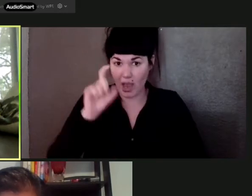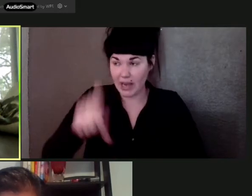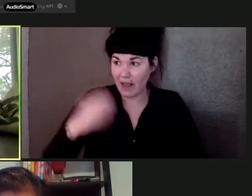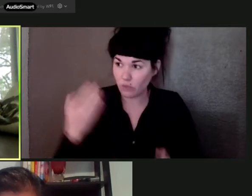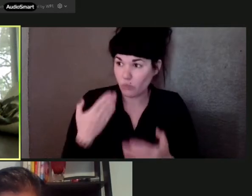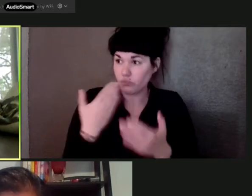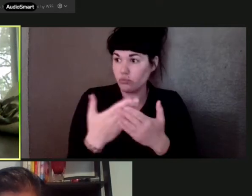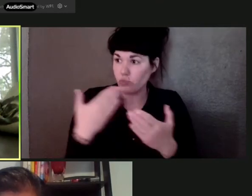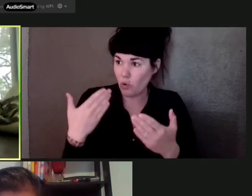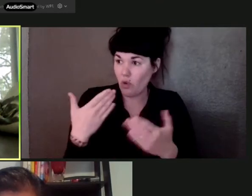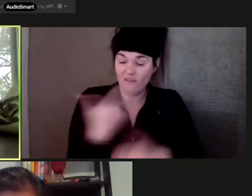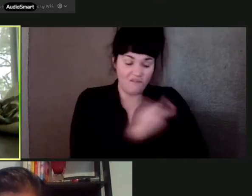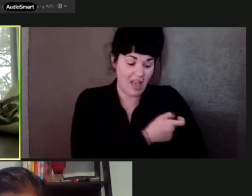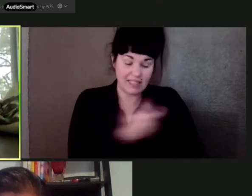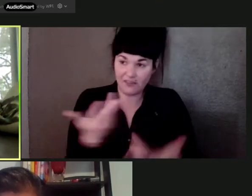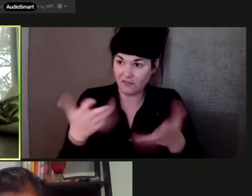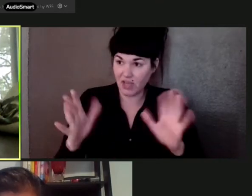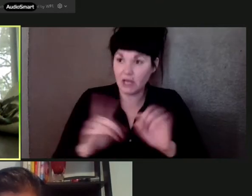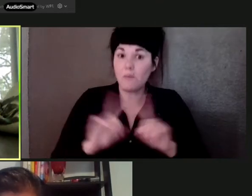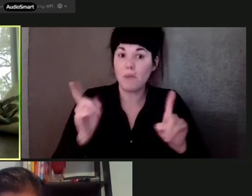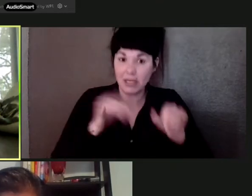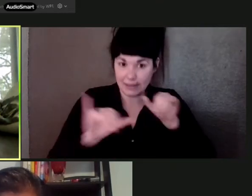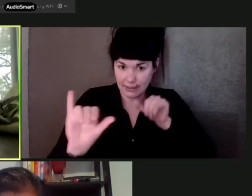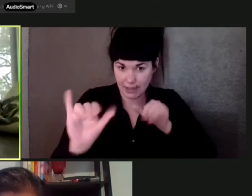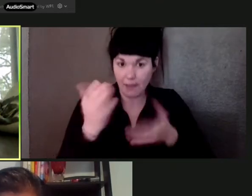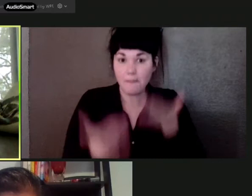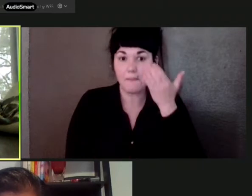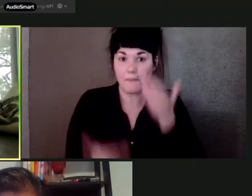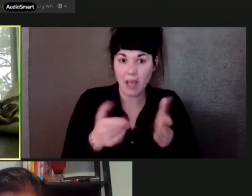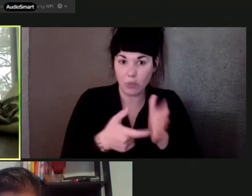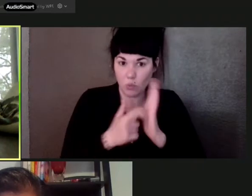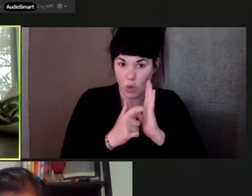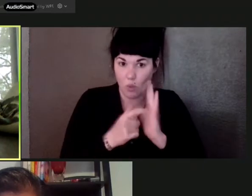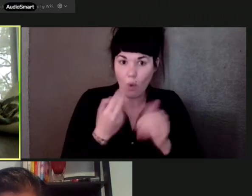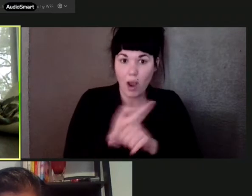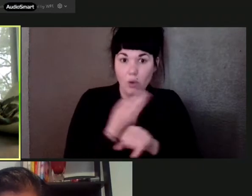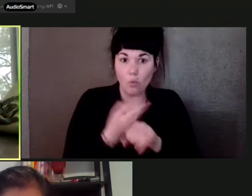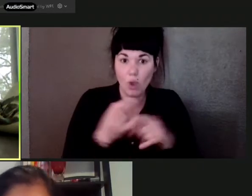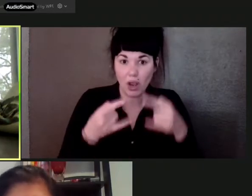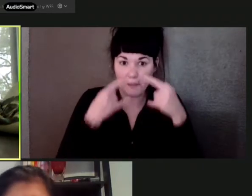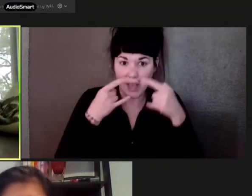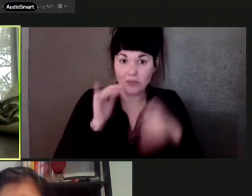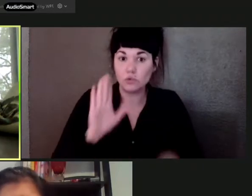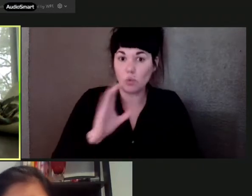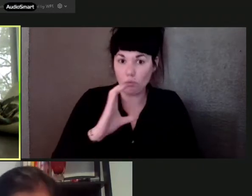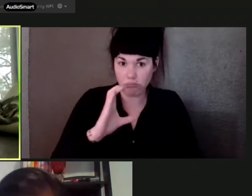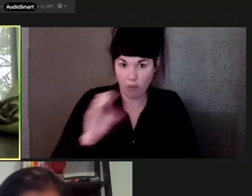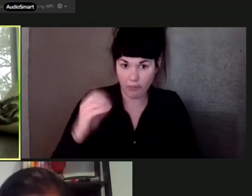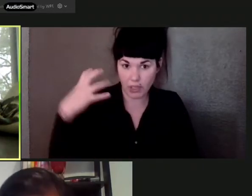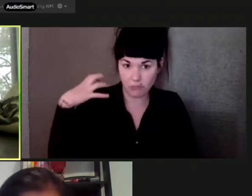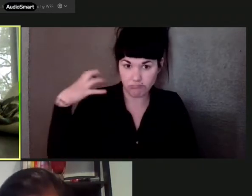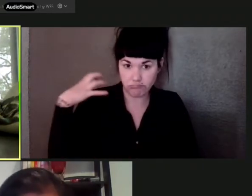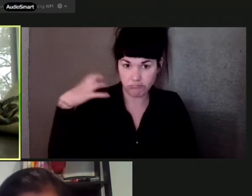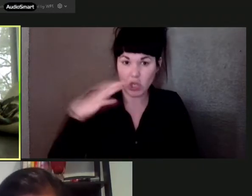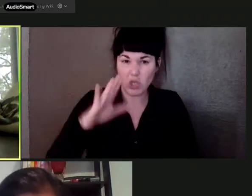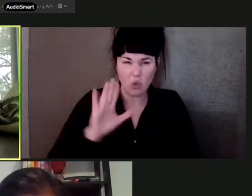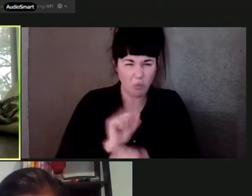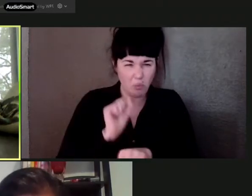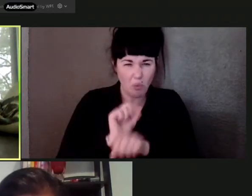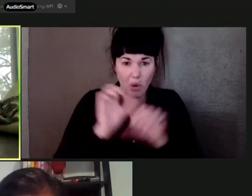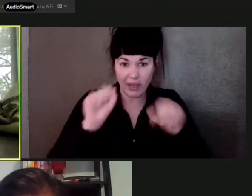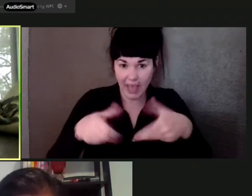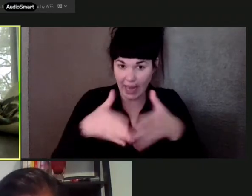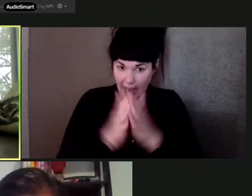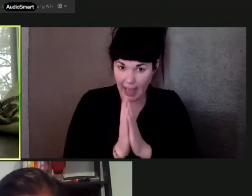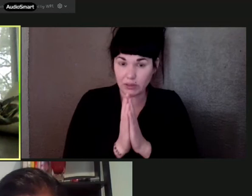fully vaccinated, also, they still may require you to wear a mask from your employer. So they do have jurisdiction on the control of mask wearing.